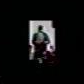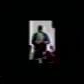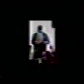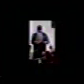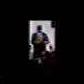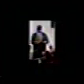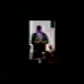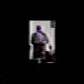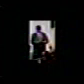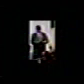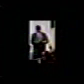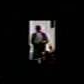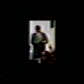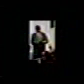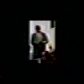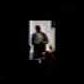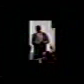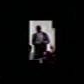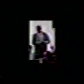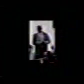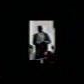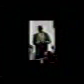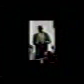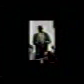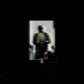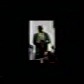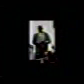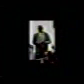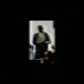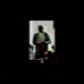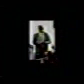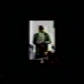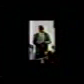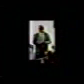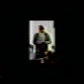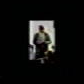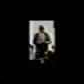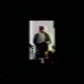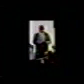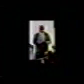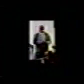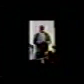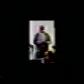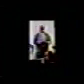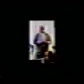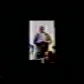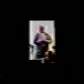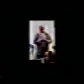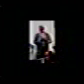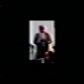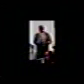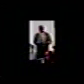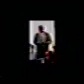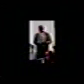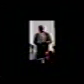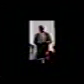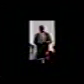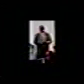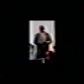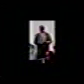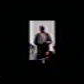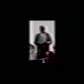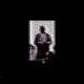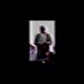body of Paul. And now it is you. It has come to your turn. And the diseases departed from them, and the